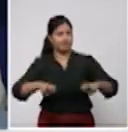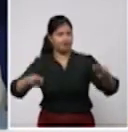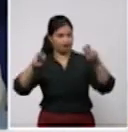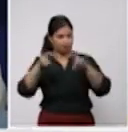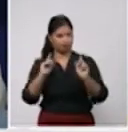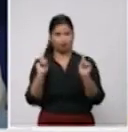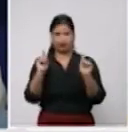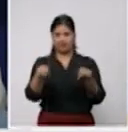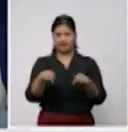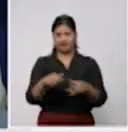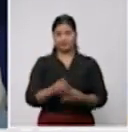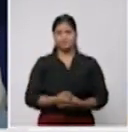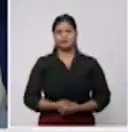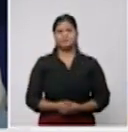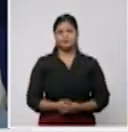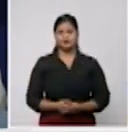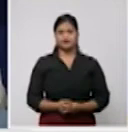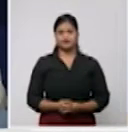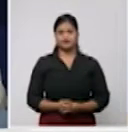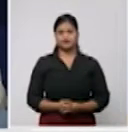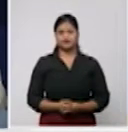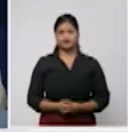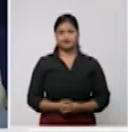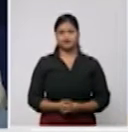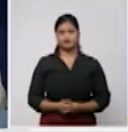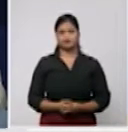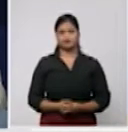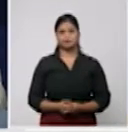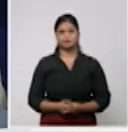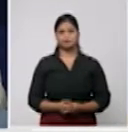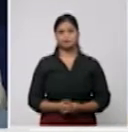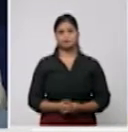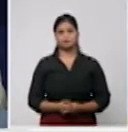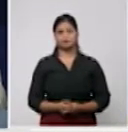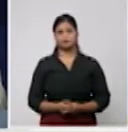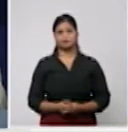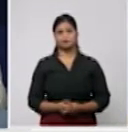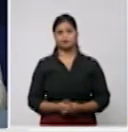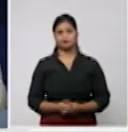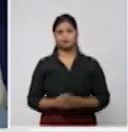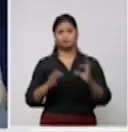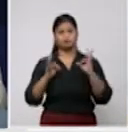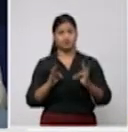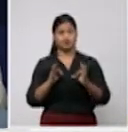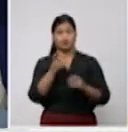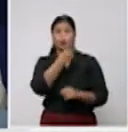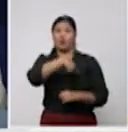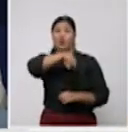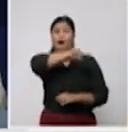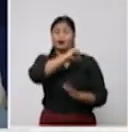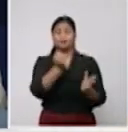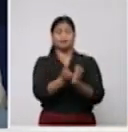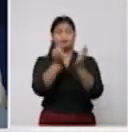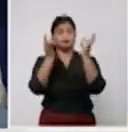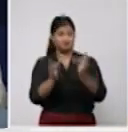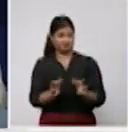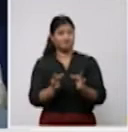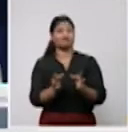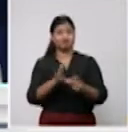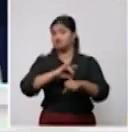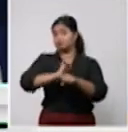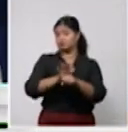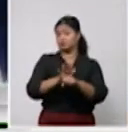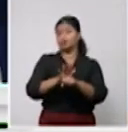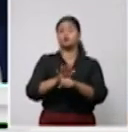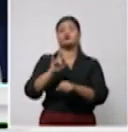de Cuba, and so on and so forth from all of the country's provinces and the Isle of Youth Special